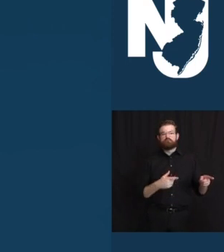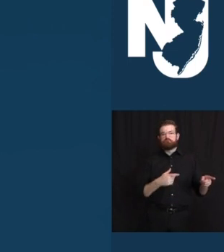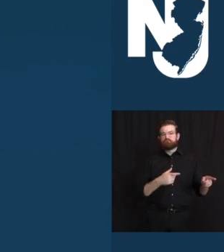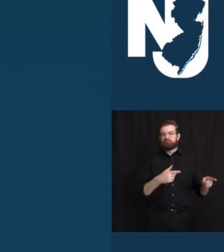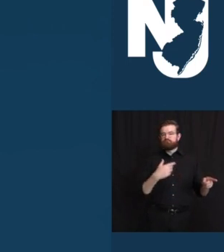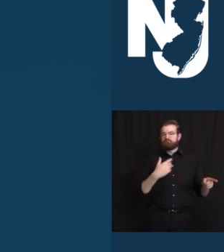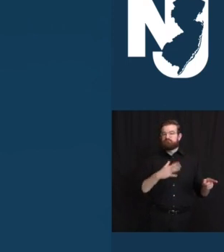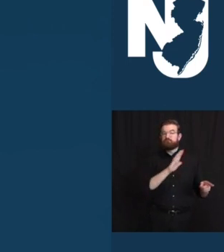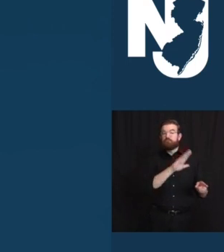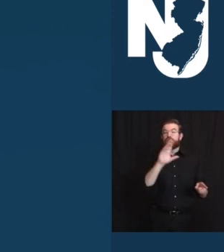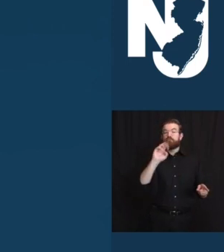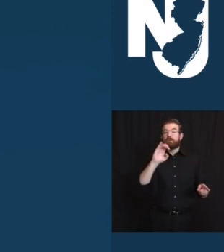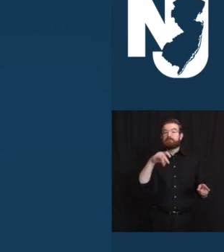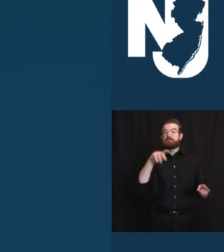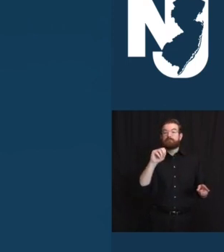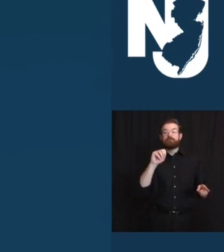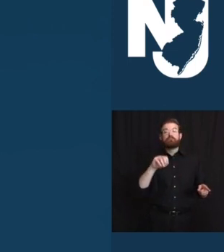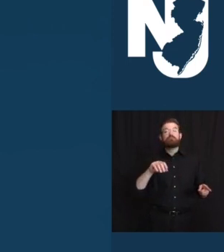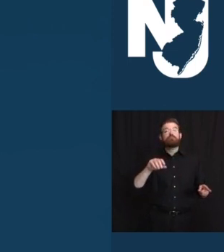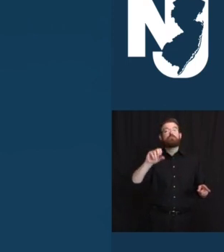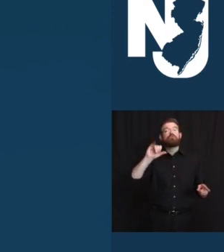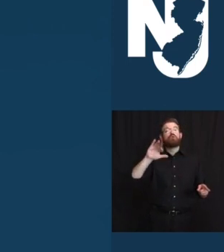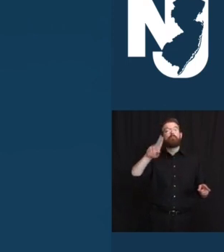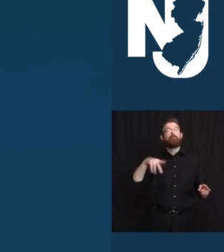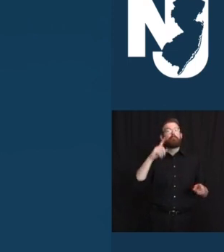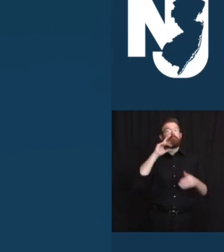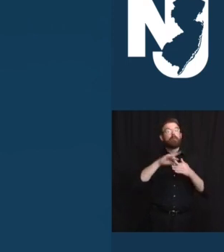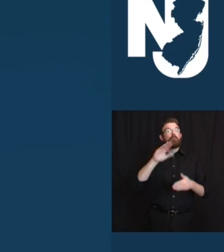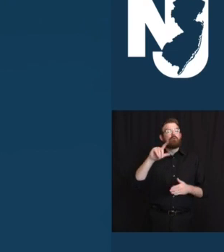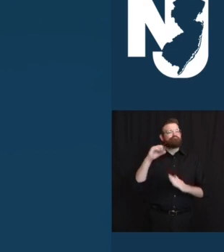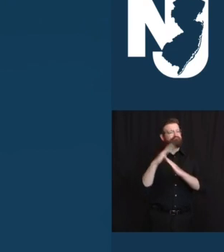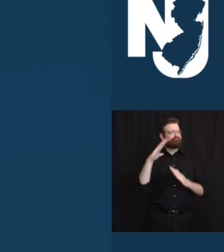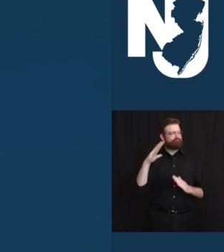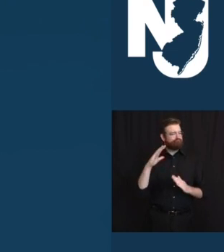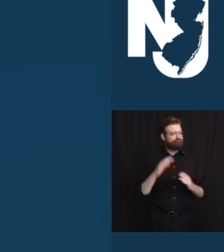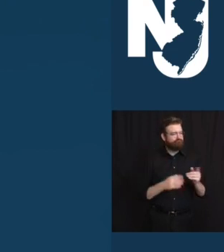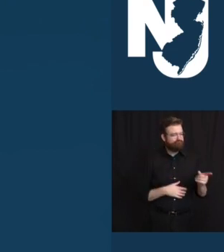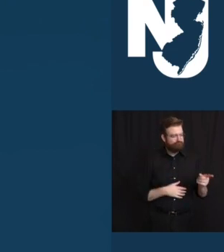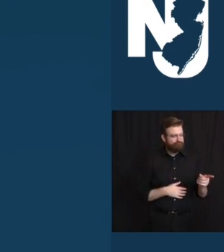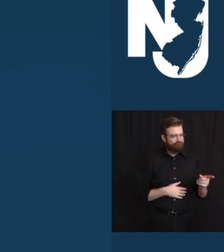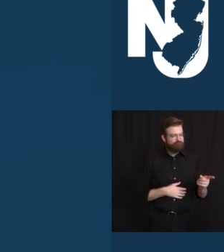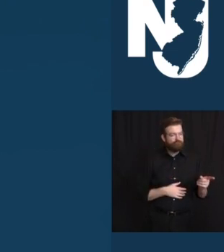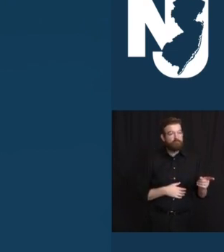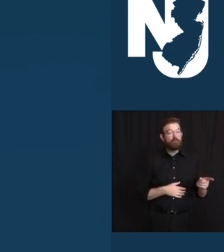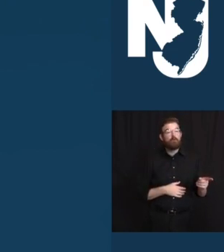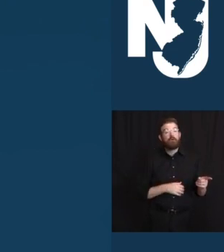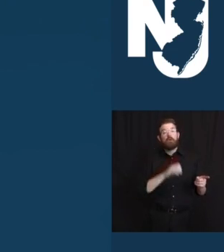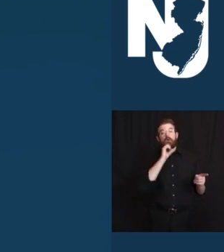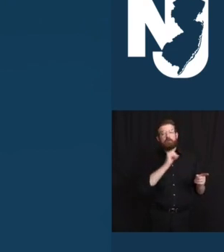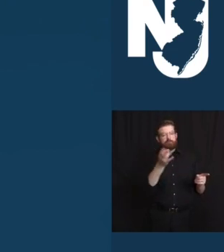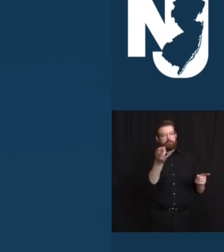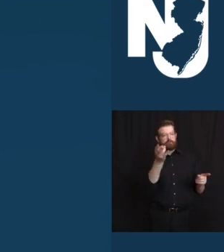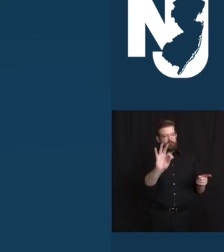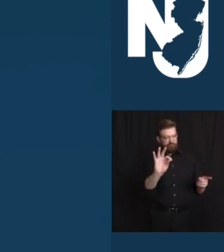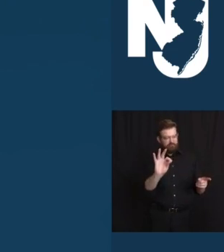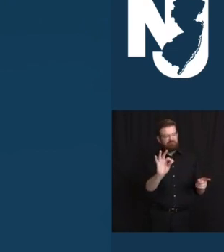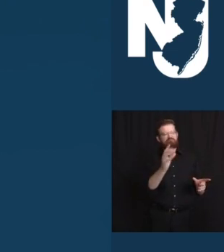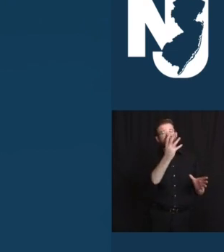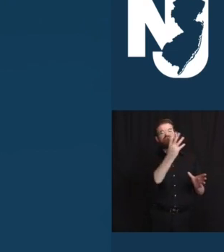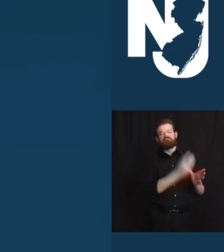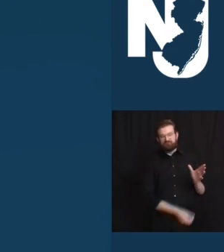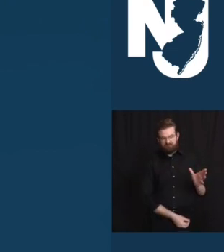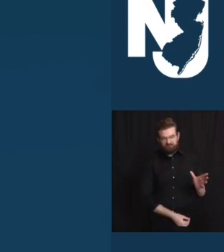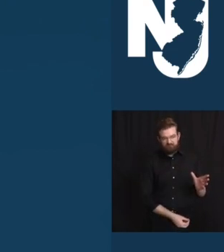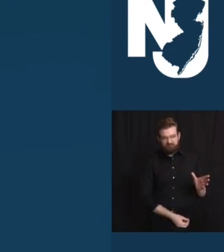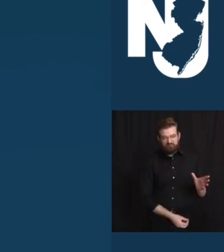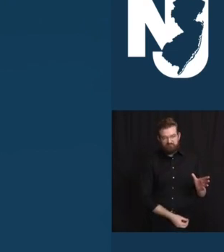appeal to the Persichellis to my right here. Jenny was 79 years old. In addition to her daughters and grandchildren,